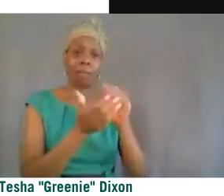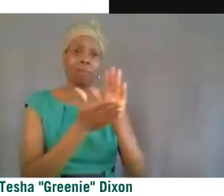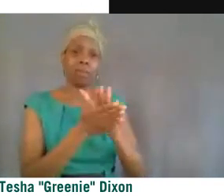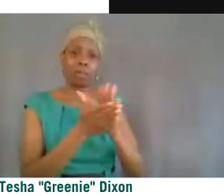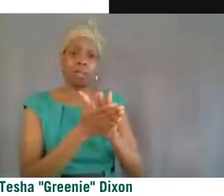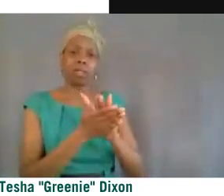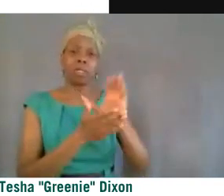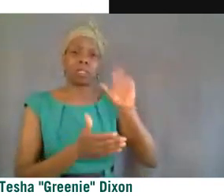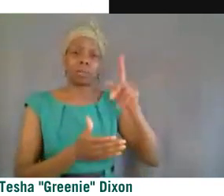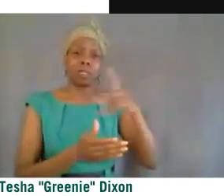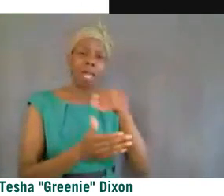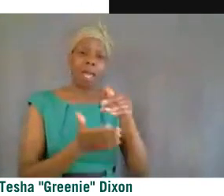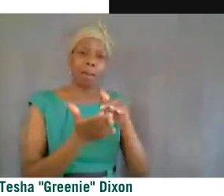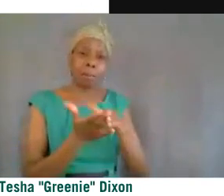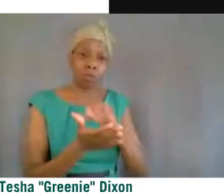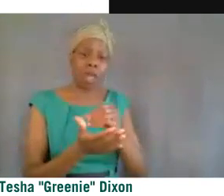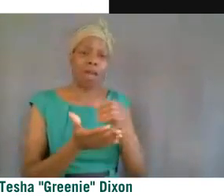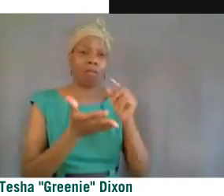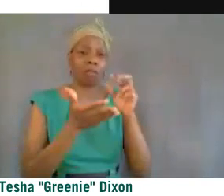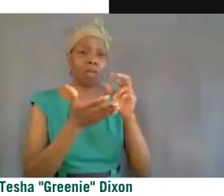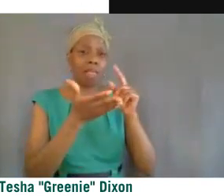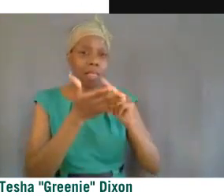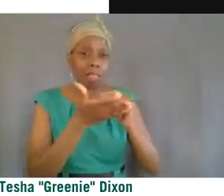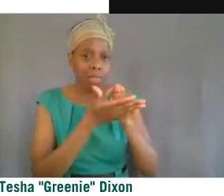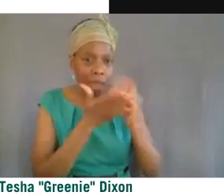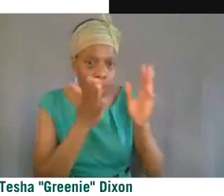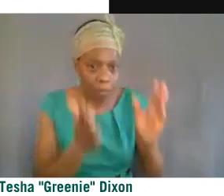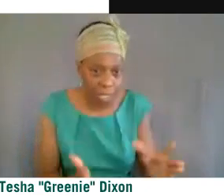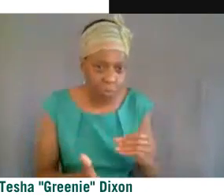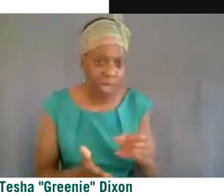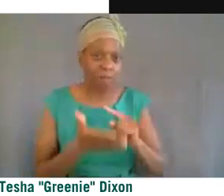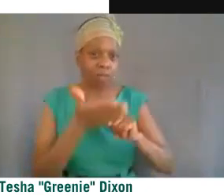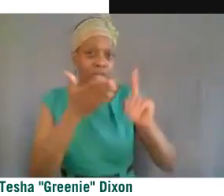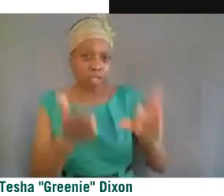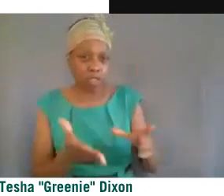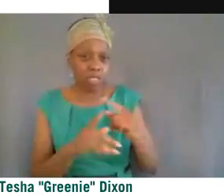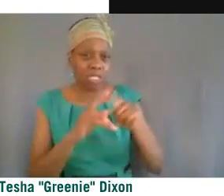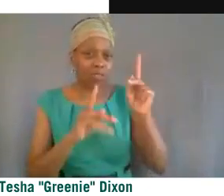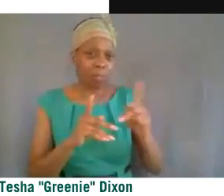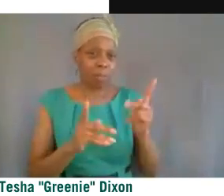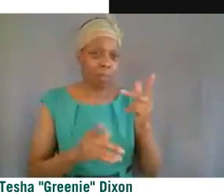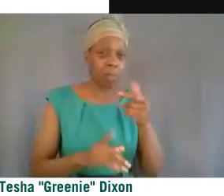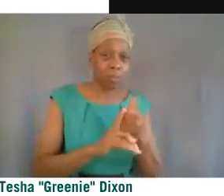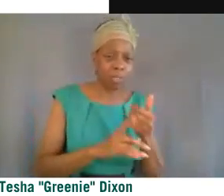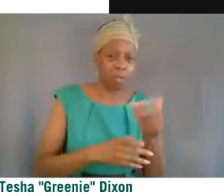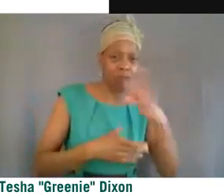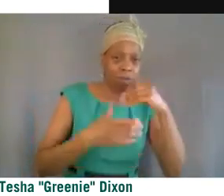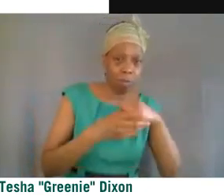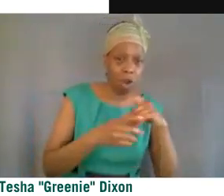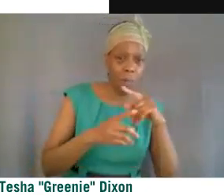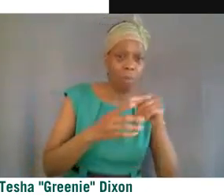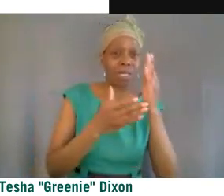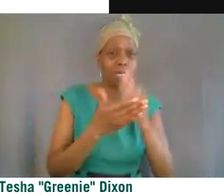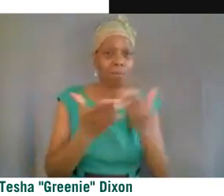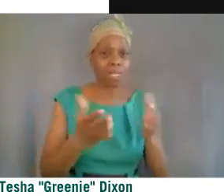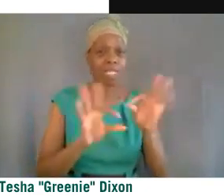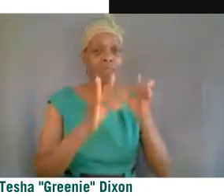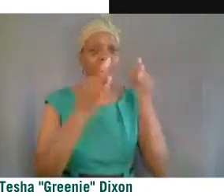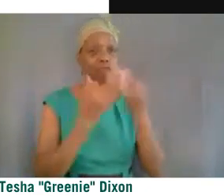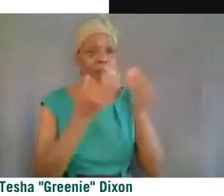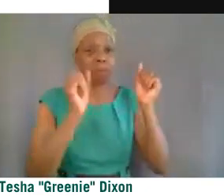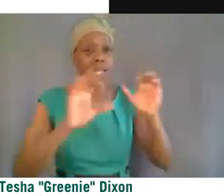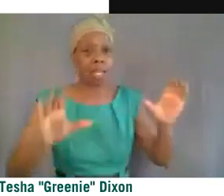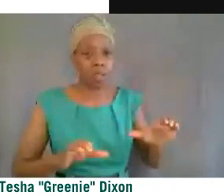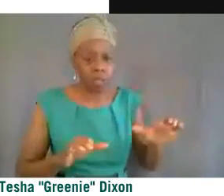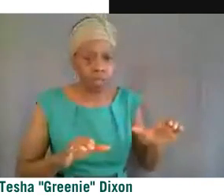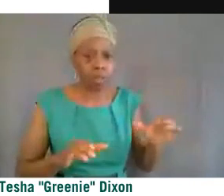part of that, and therapists, and, but what if there's some things that a family can do to sort of be proactive and try to find